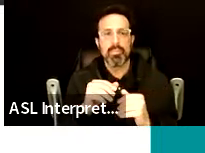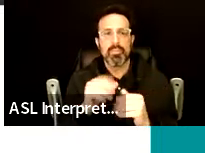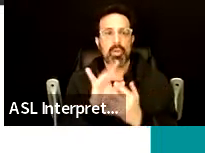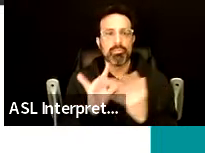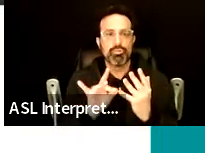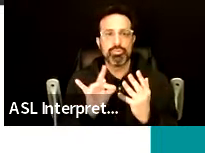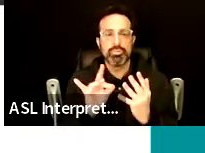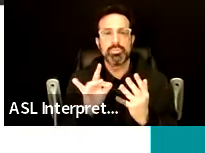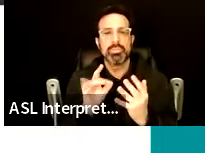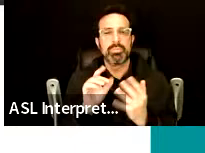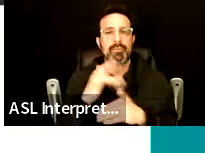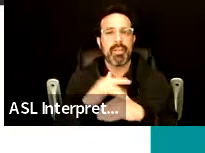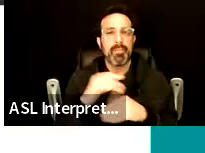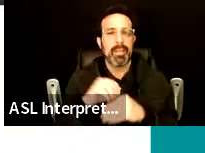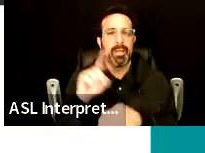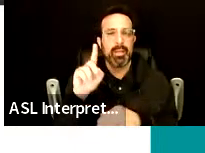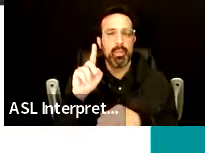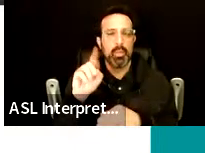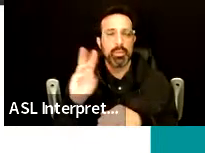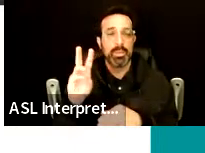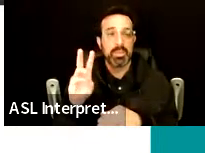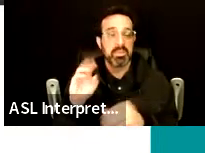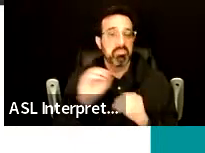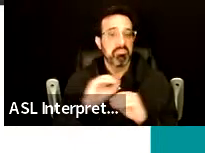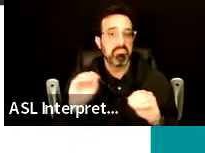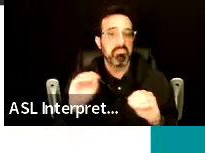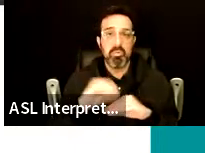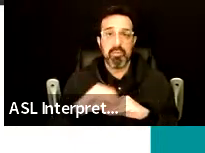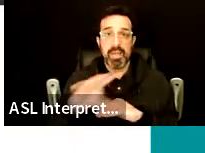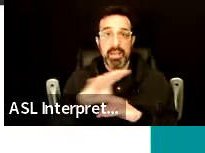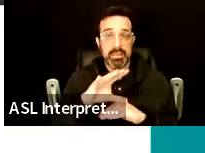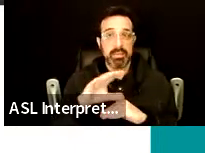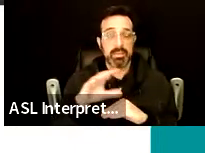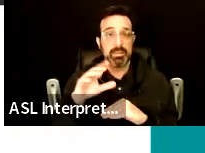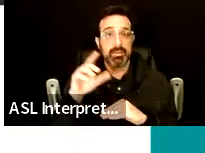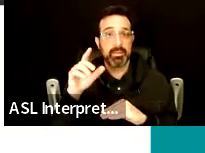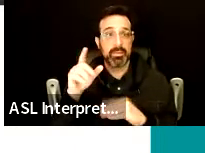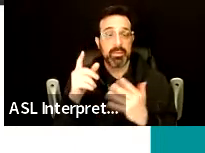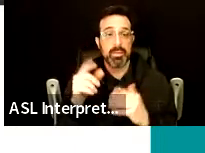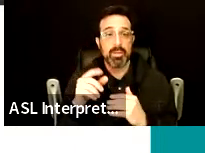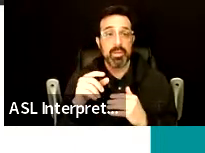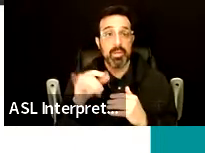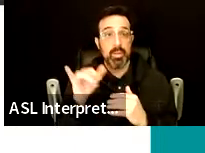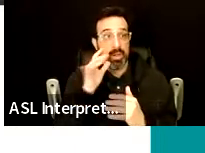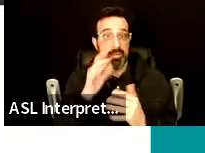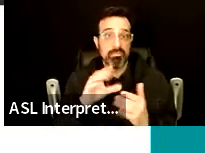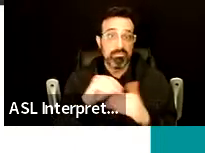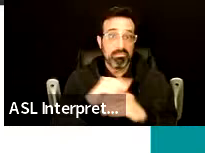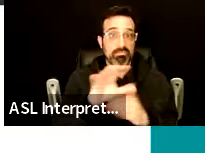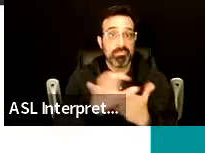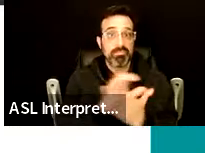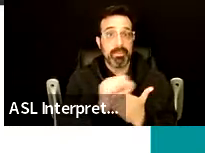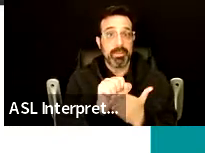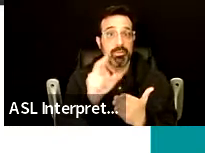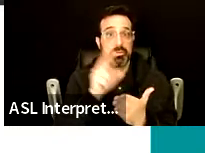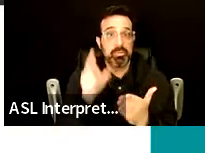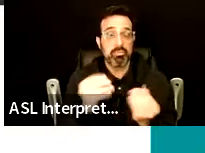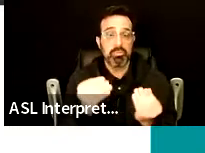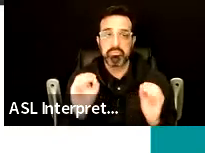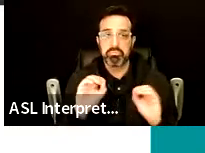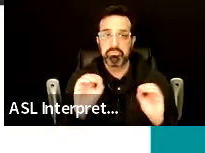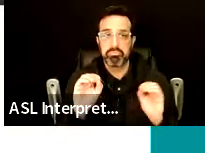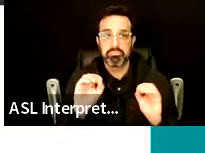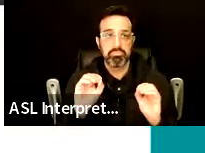in section 106. So no effect is found where an undertaking will have no effect on a historic property. No